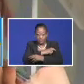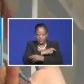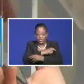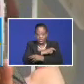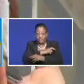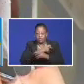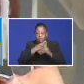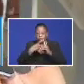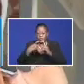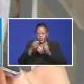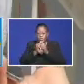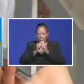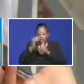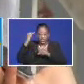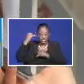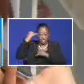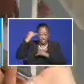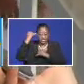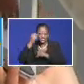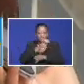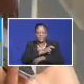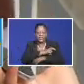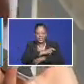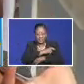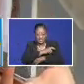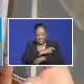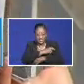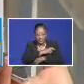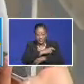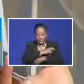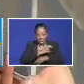Chinese vaccine. To date, I believe some 4